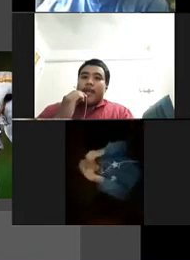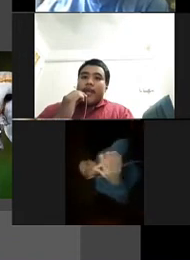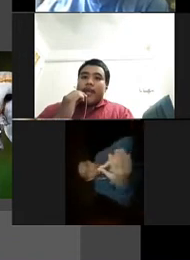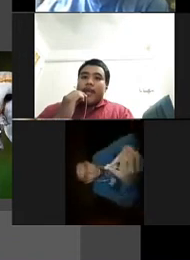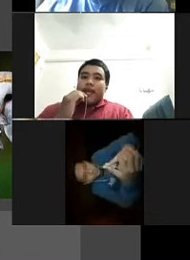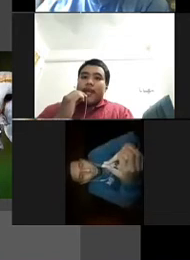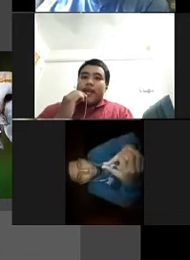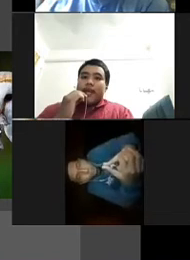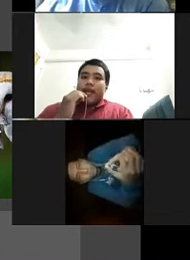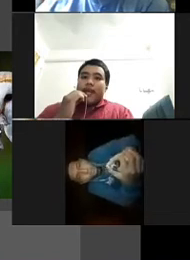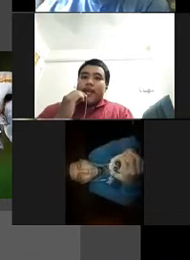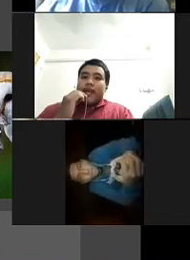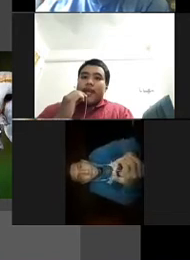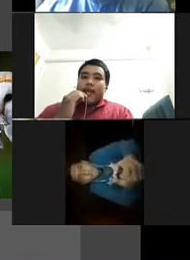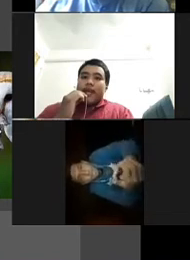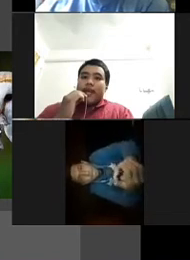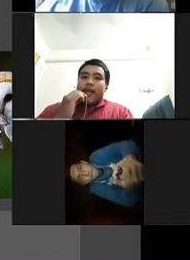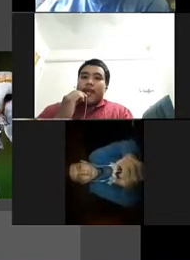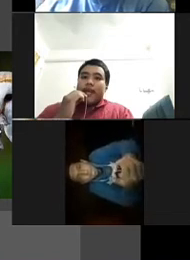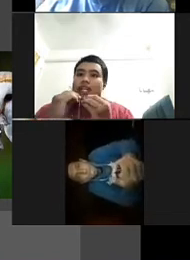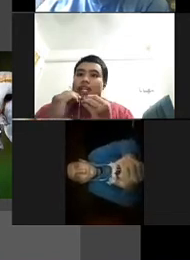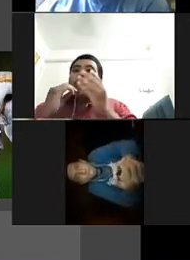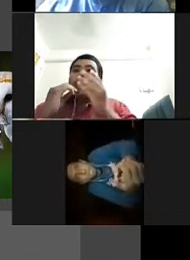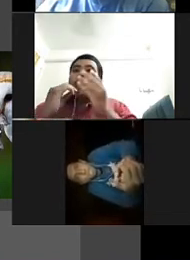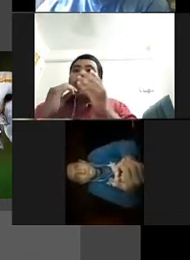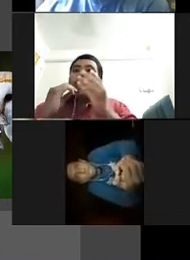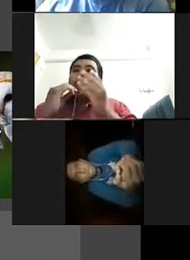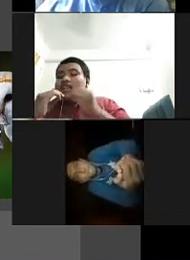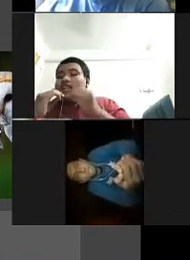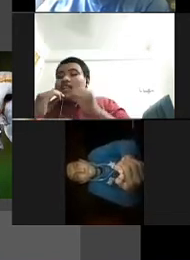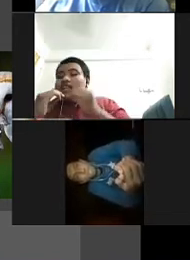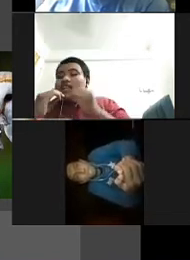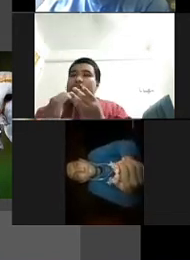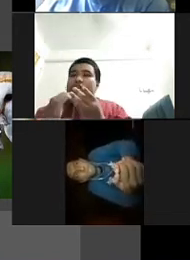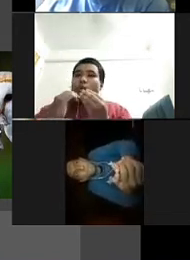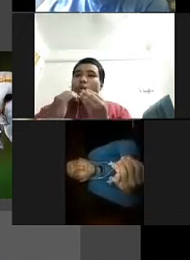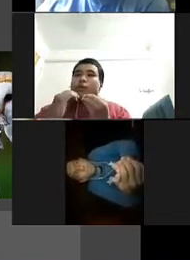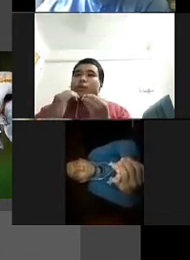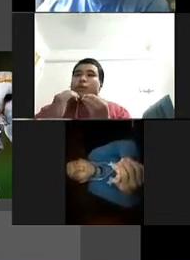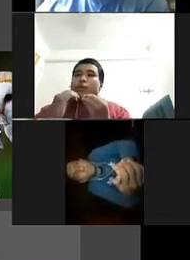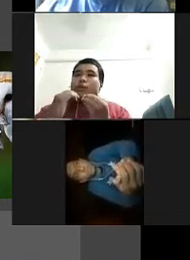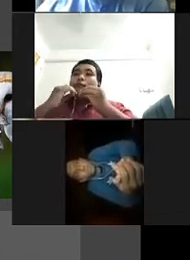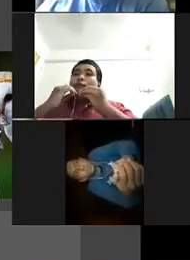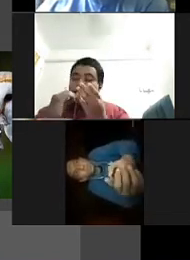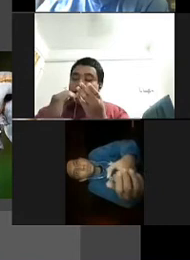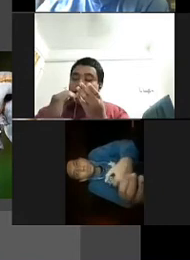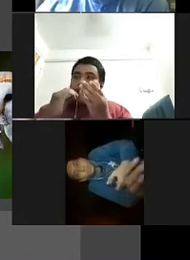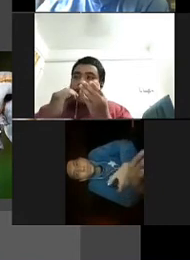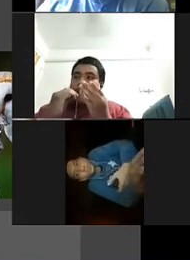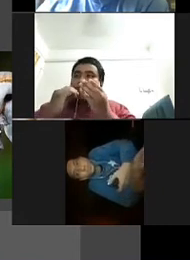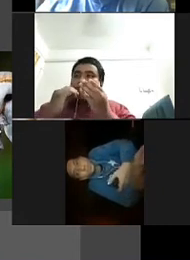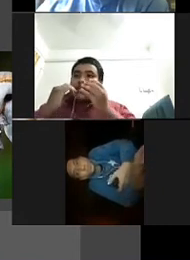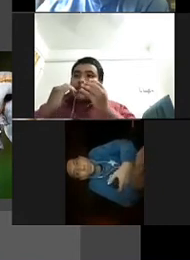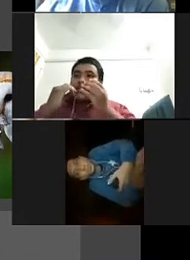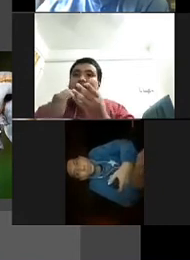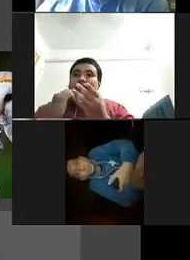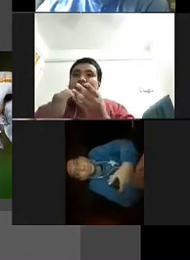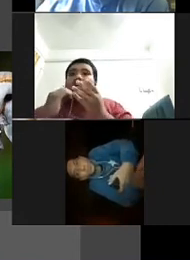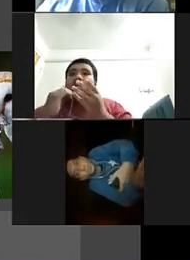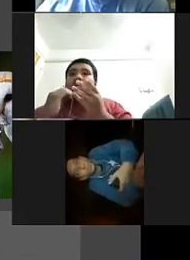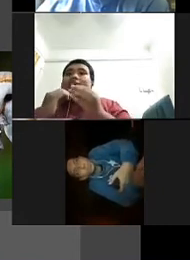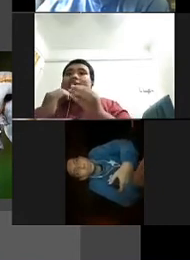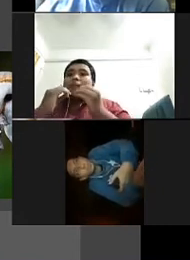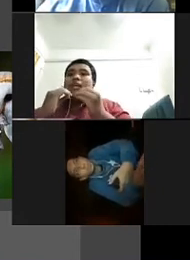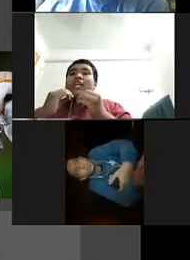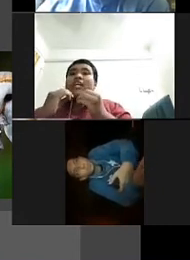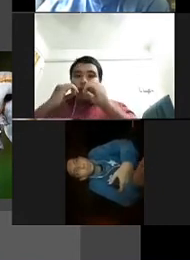is the biological control? Naturally, organic cultivation will produce food that